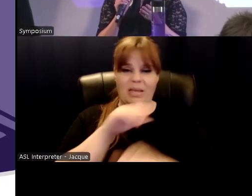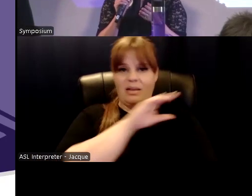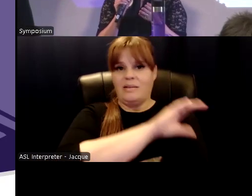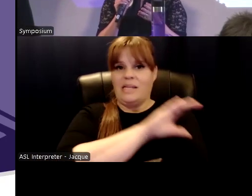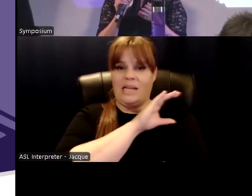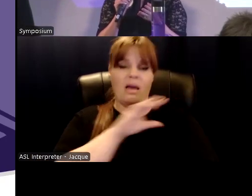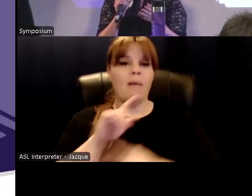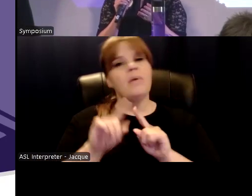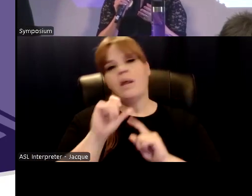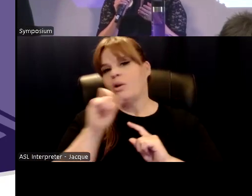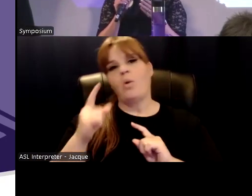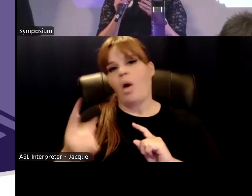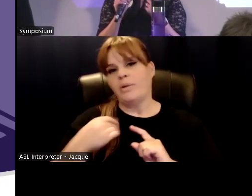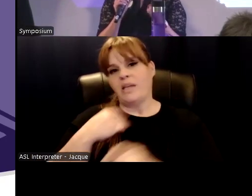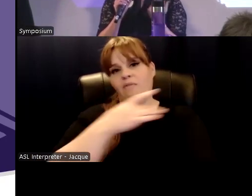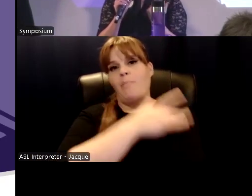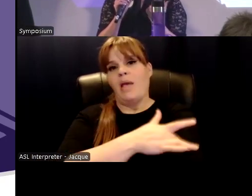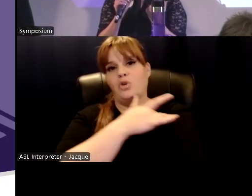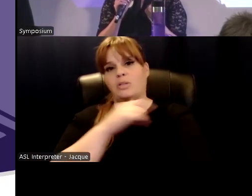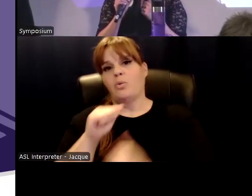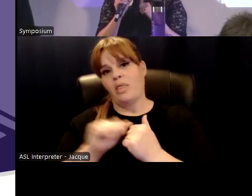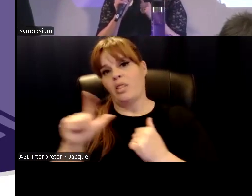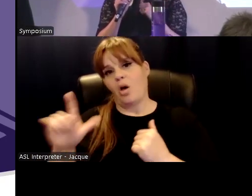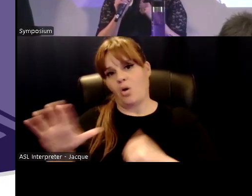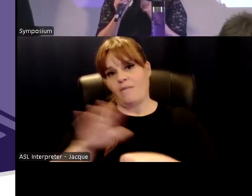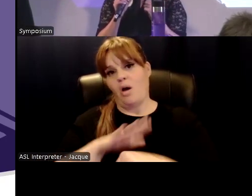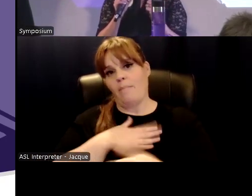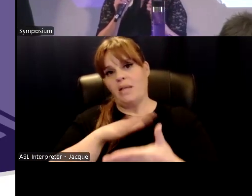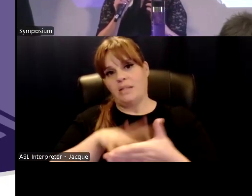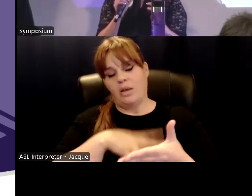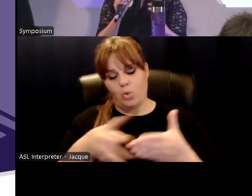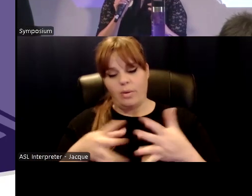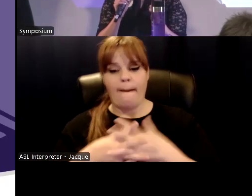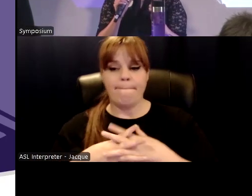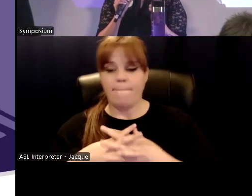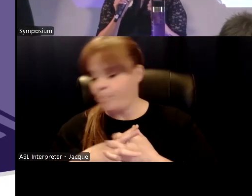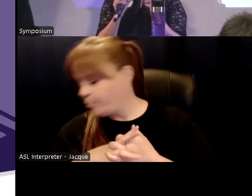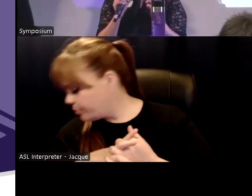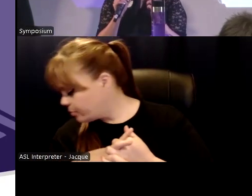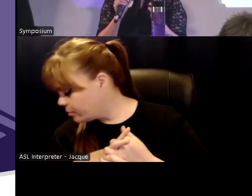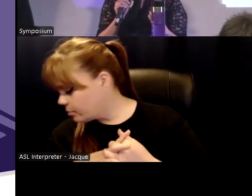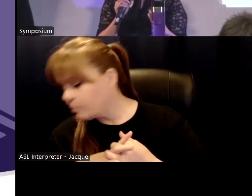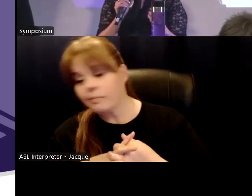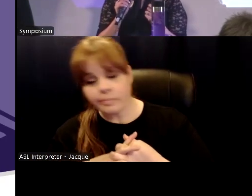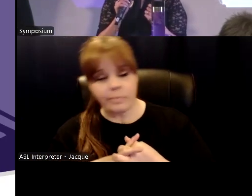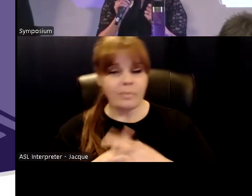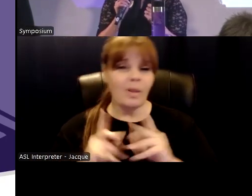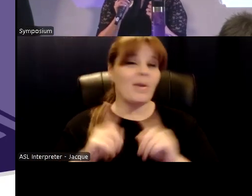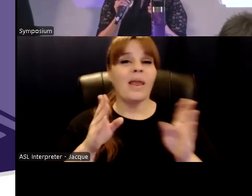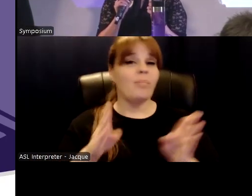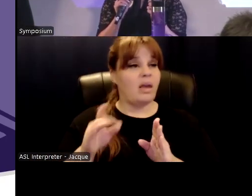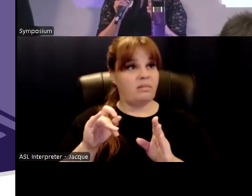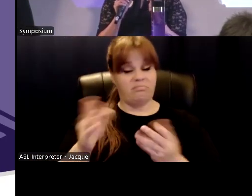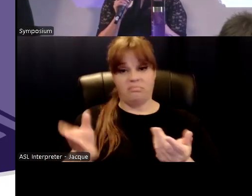have patients with long COVID on my schedule, but I plan on, even if they're not on my